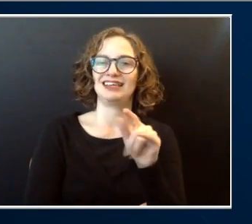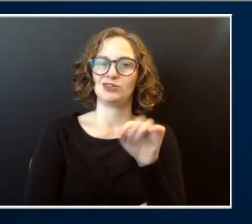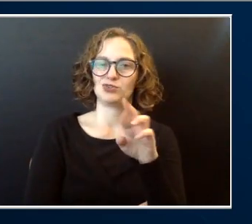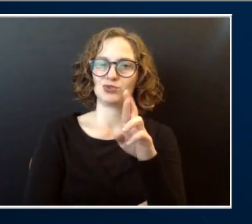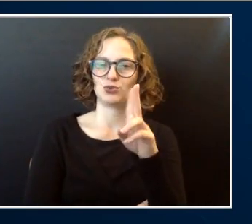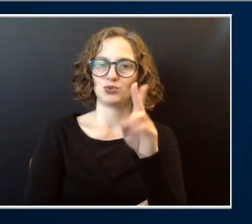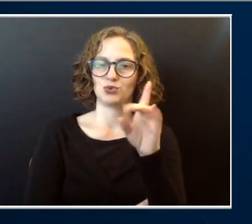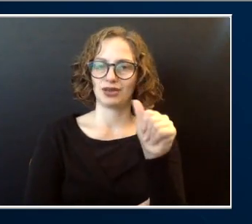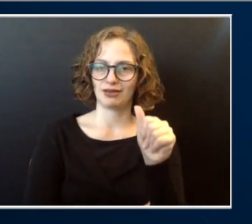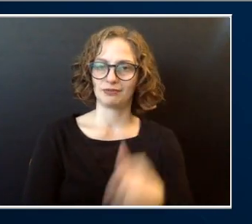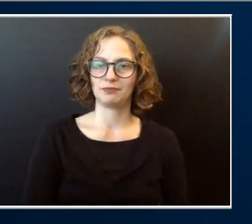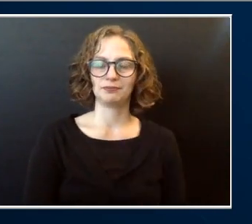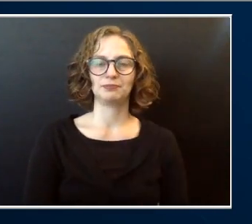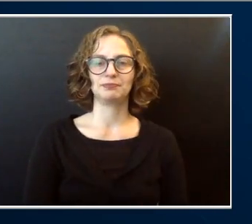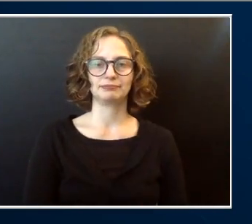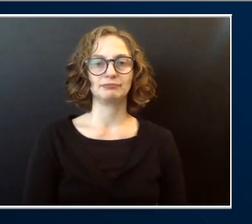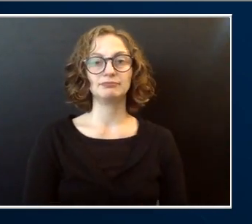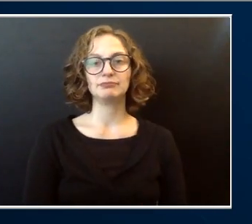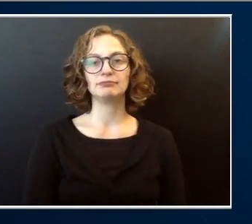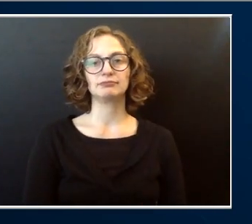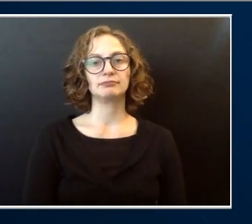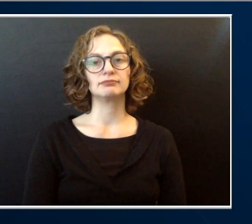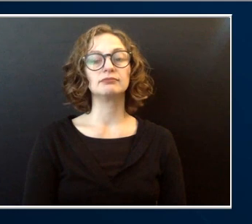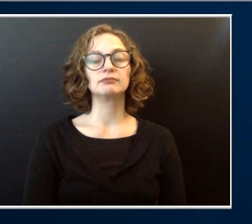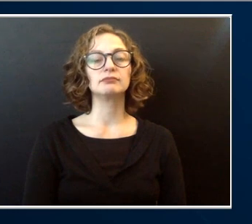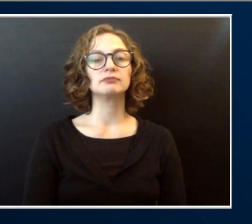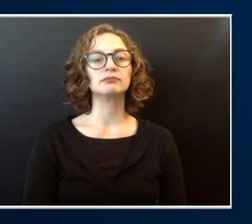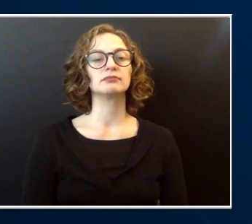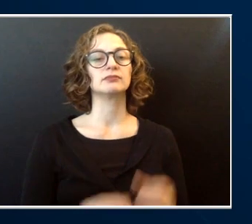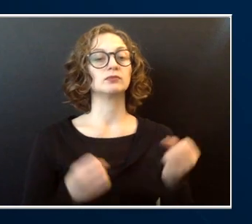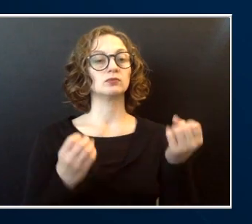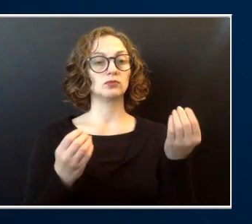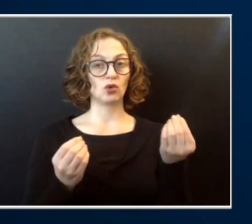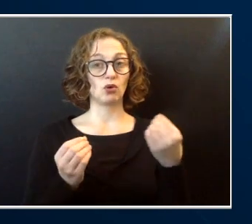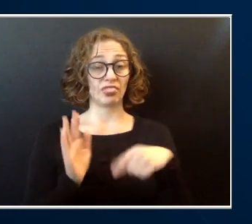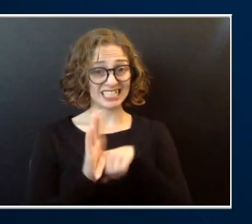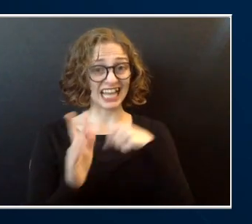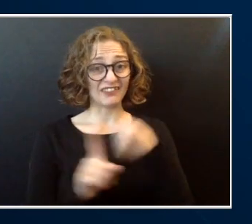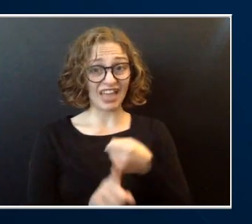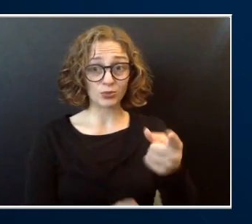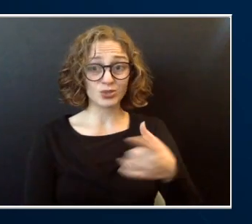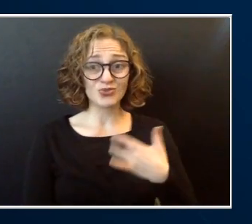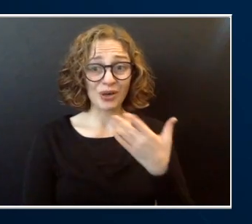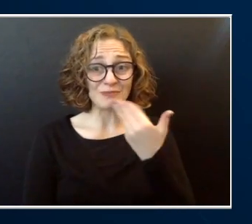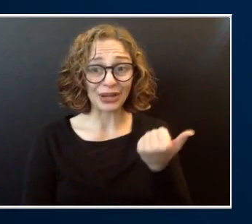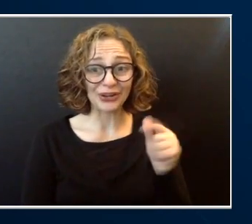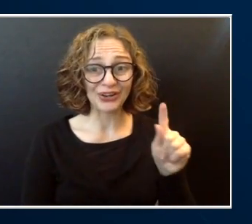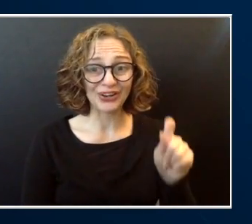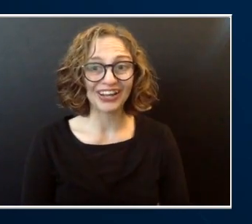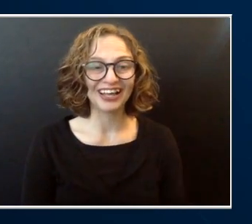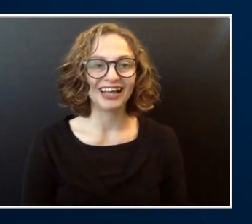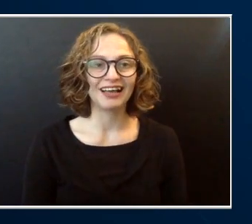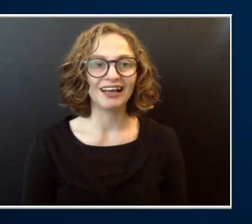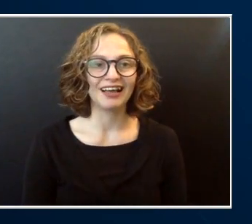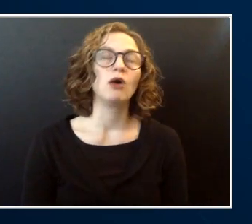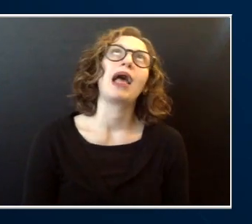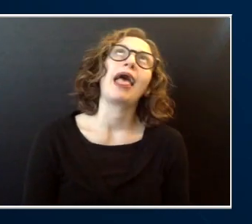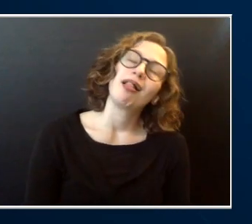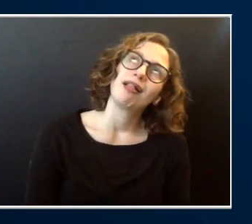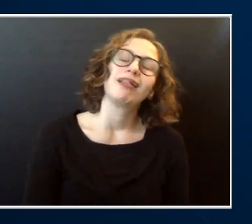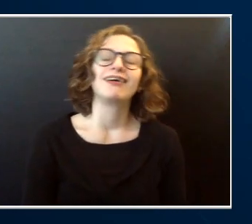amazing. Yeah. So the side effect was you felt better? You didn't feel as sick? It still